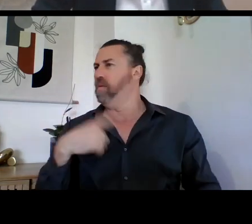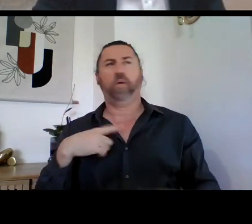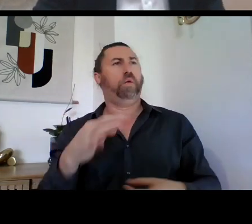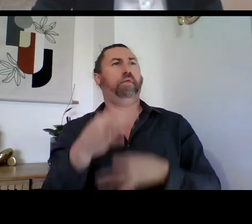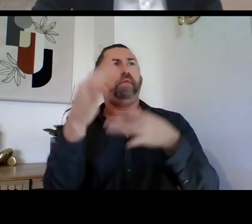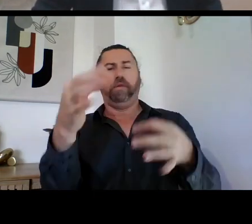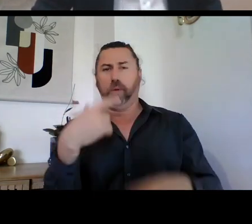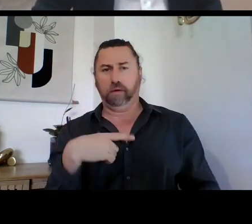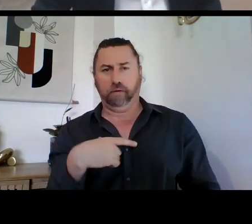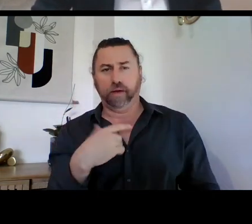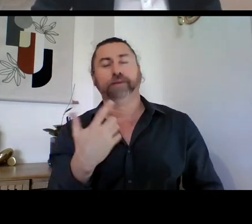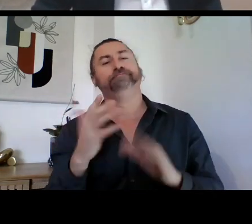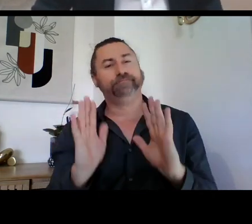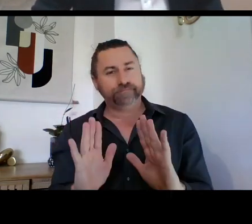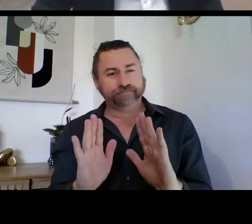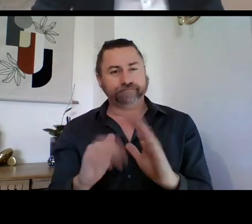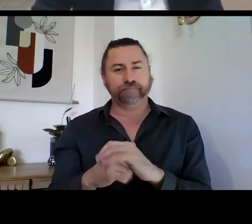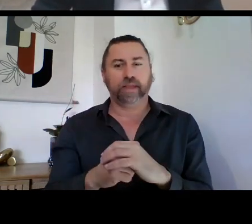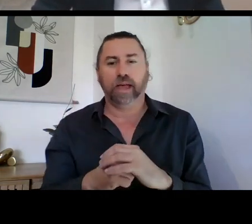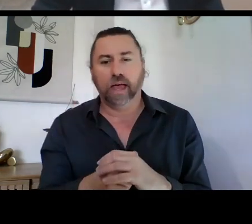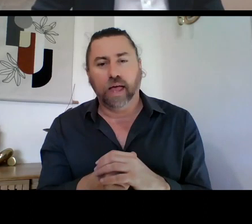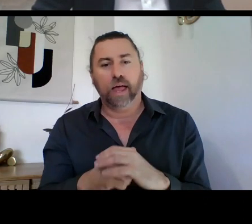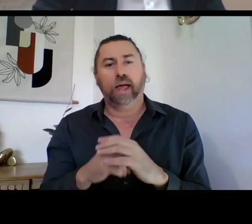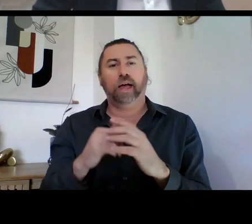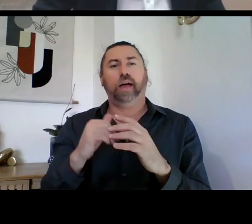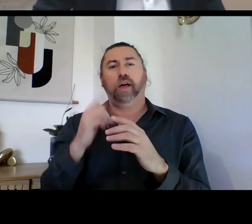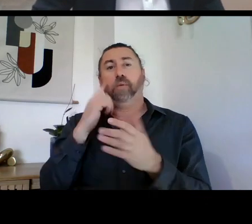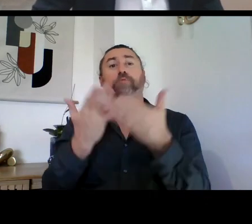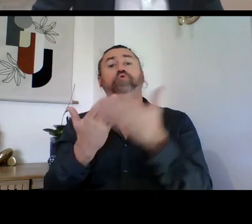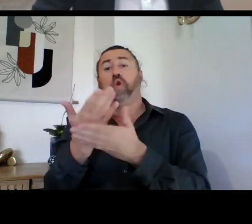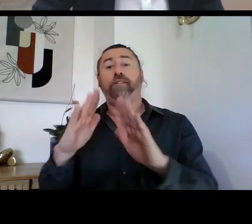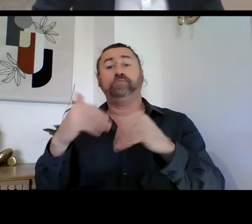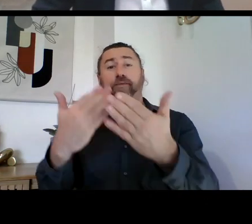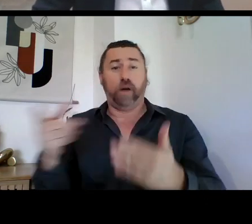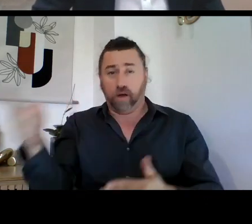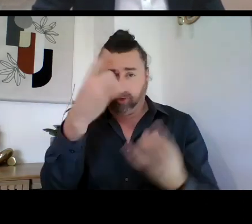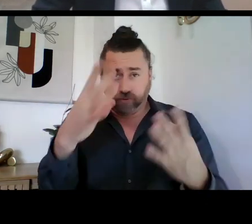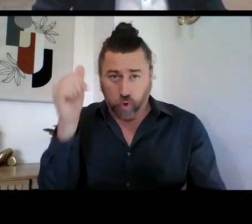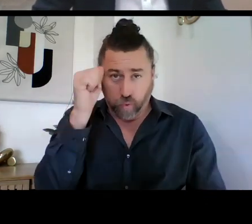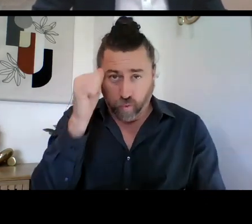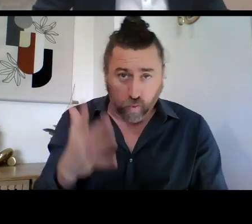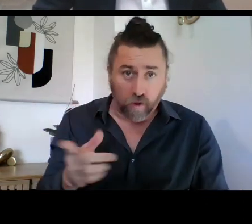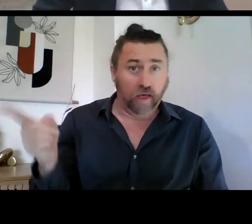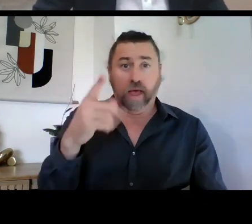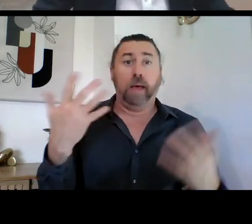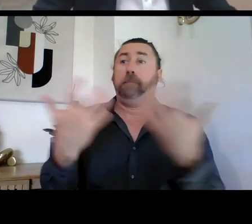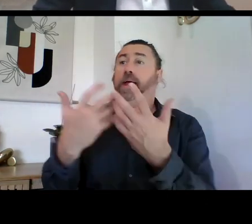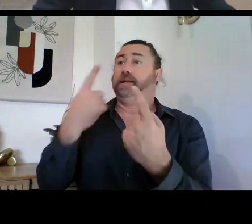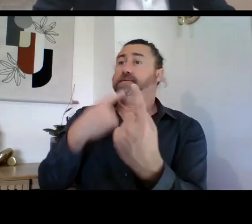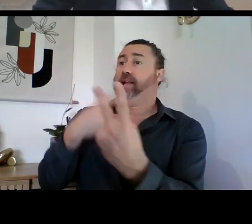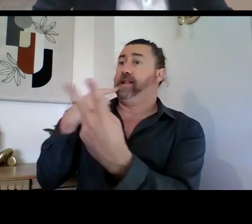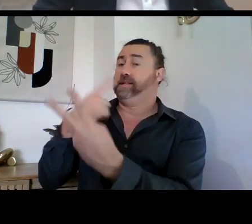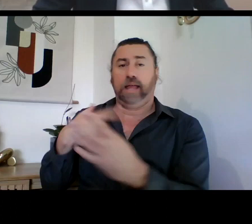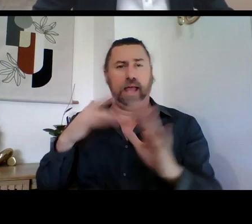postpone? But I don't think there would be too many service providers asking that question. They've been telling me for some time that they need a lot